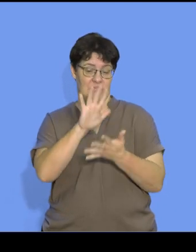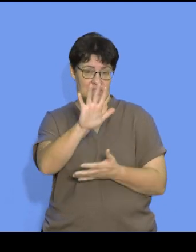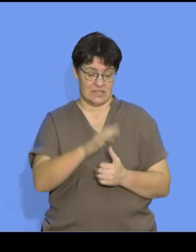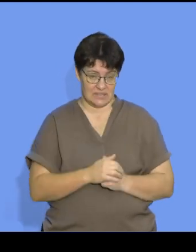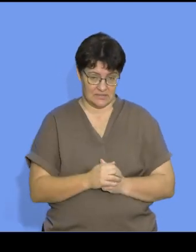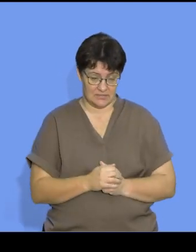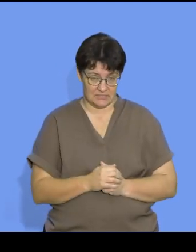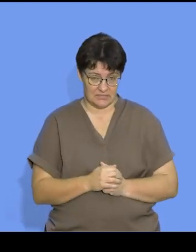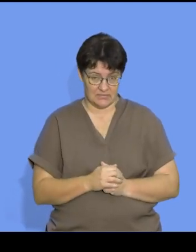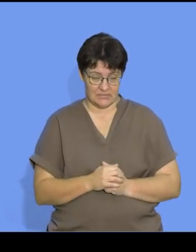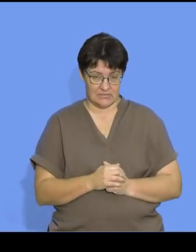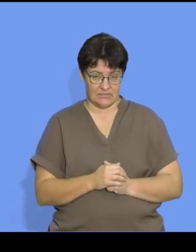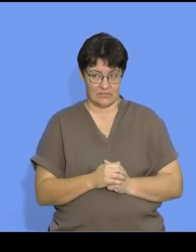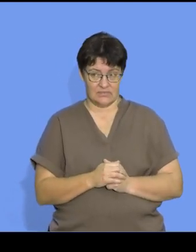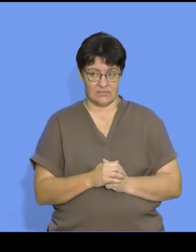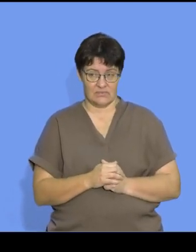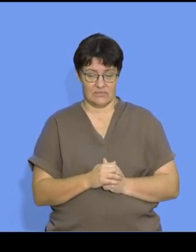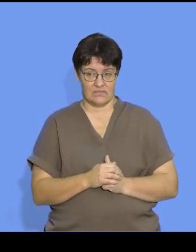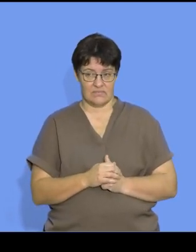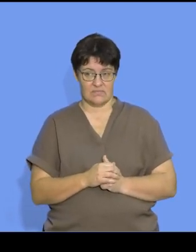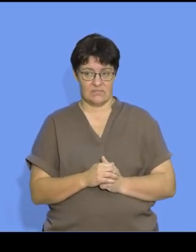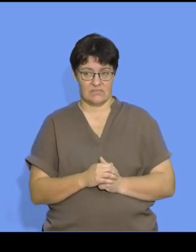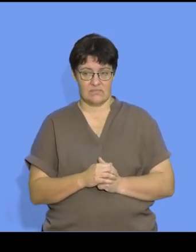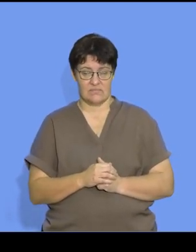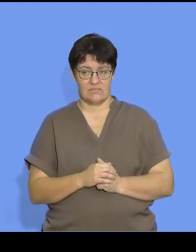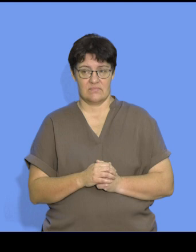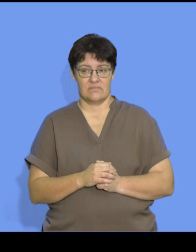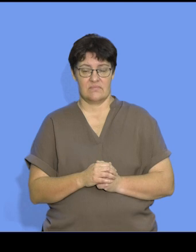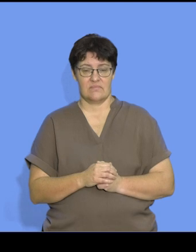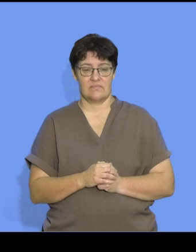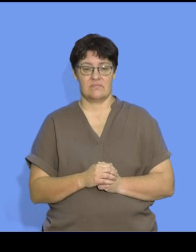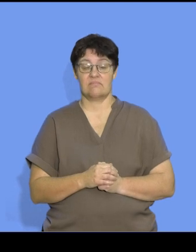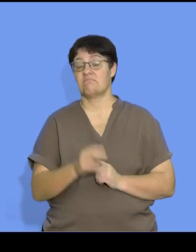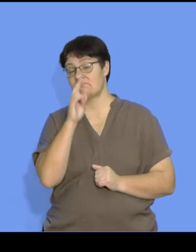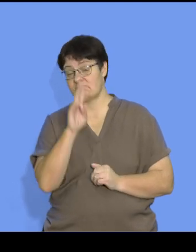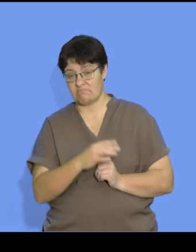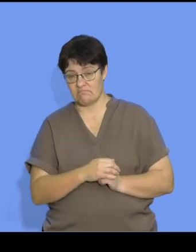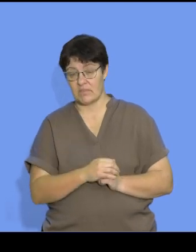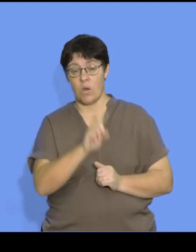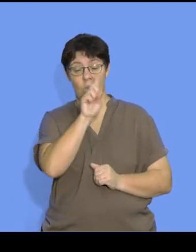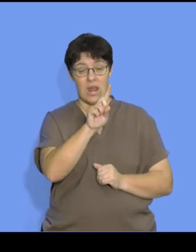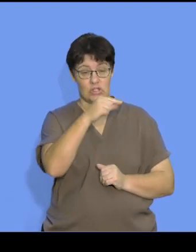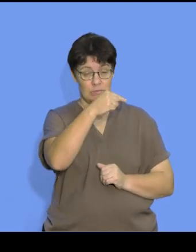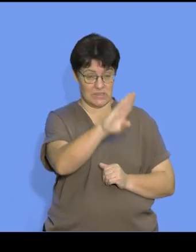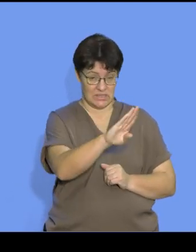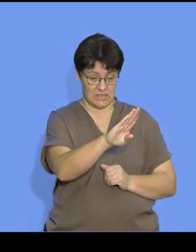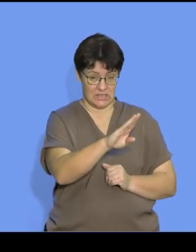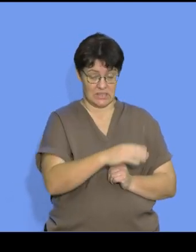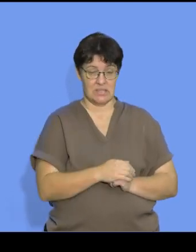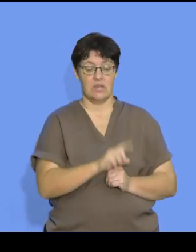is 15. So let's have a look. 1 gigabyte